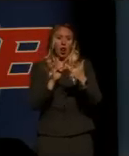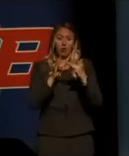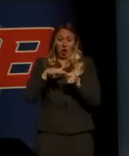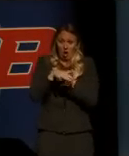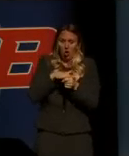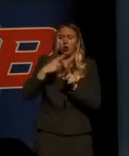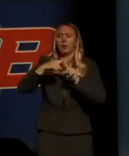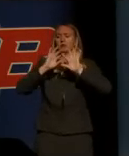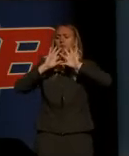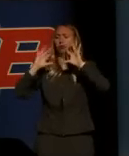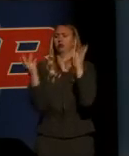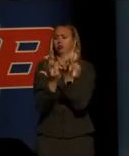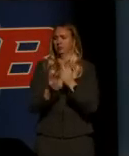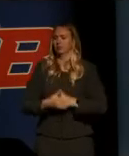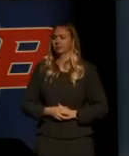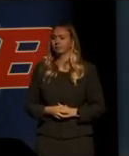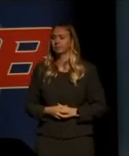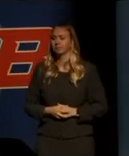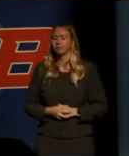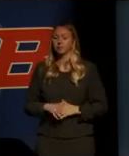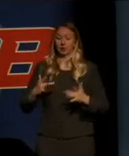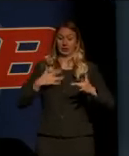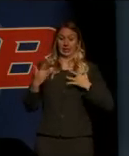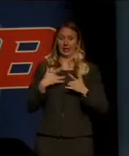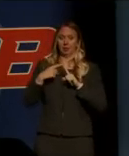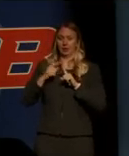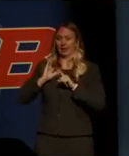I am also very excited, as well as our whole